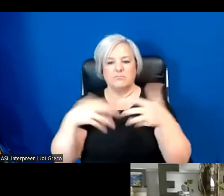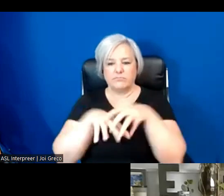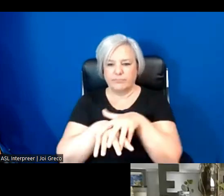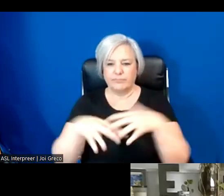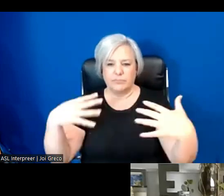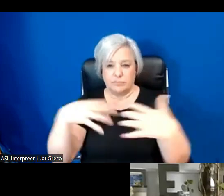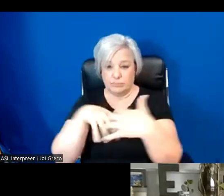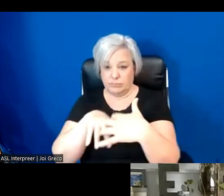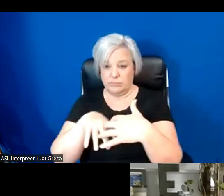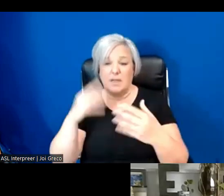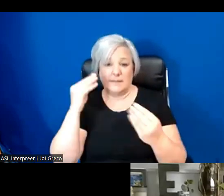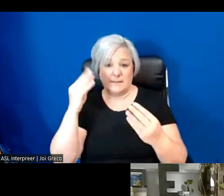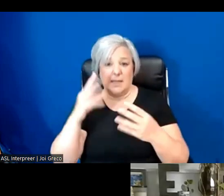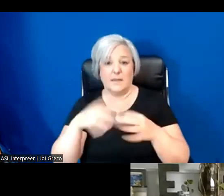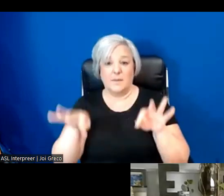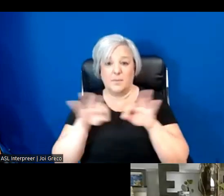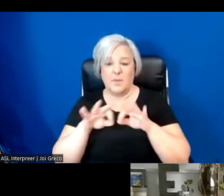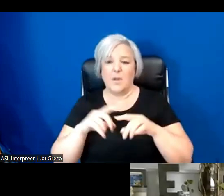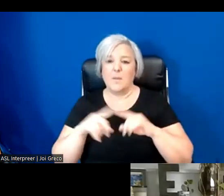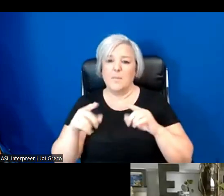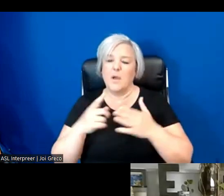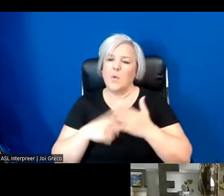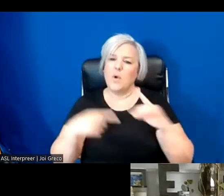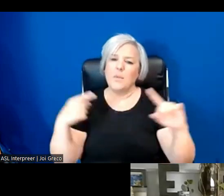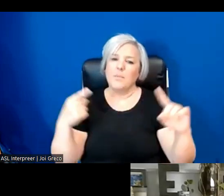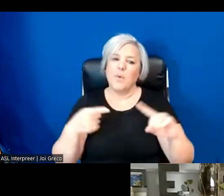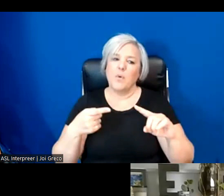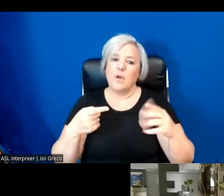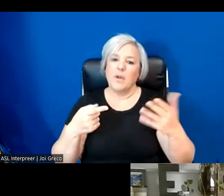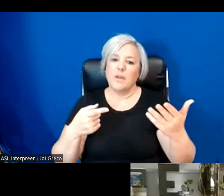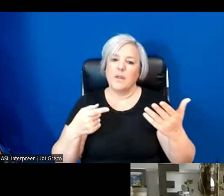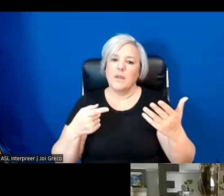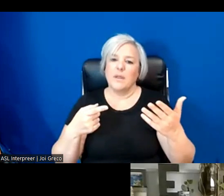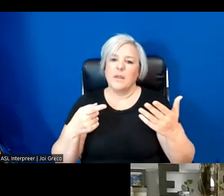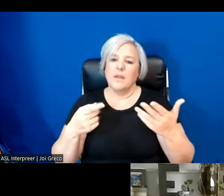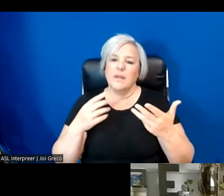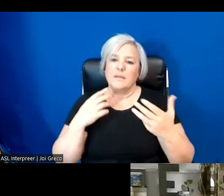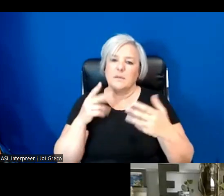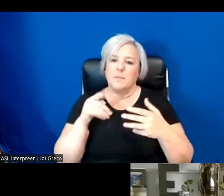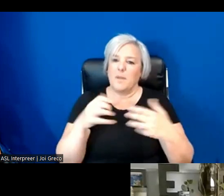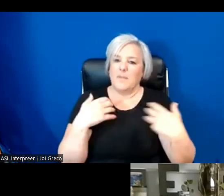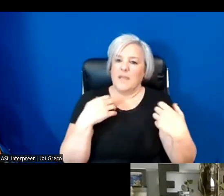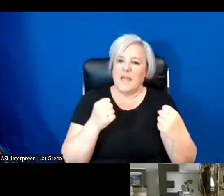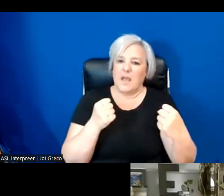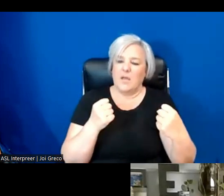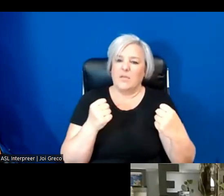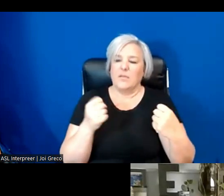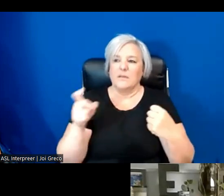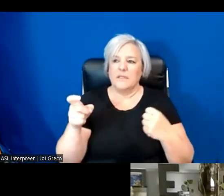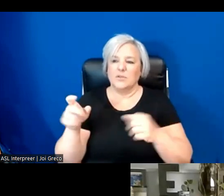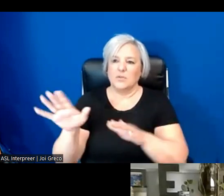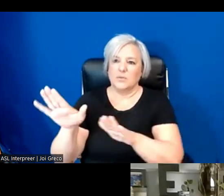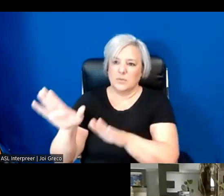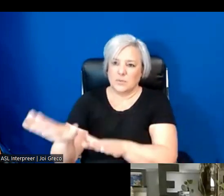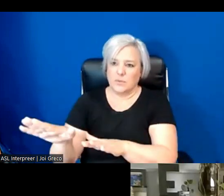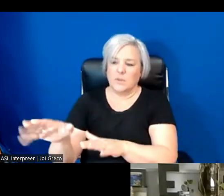and the importance of data, but at what point is public health a convener? And at what point do they have to be humble and pull a seat to